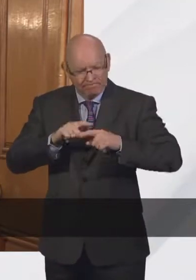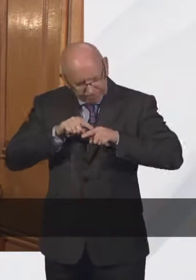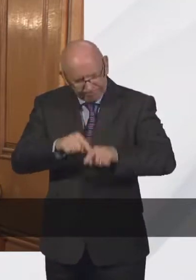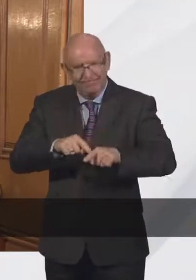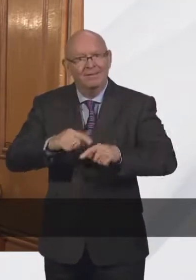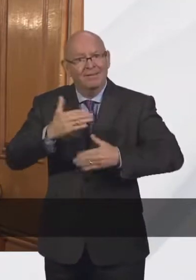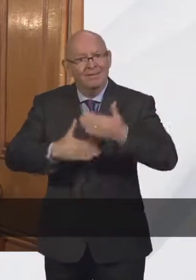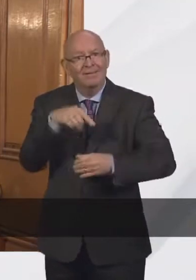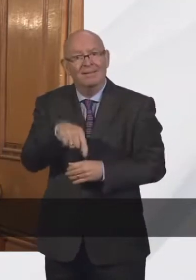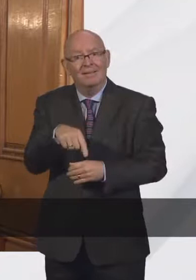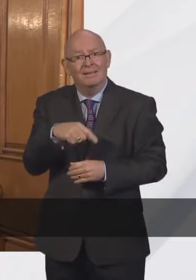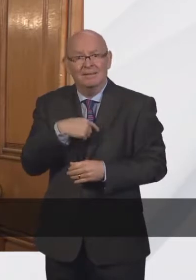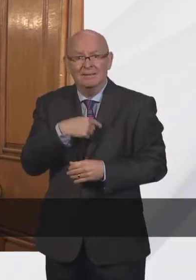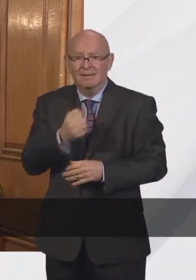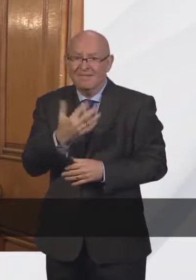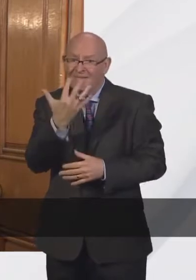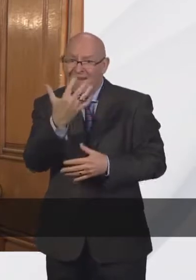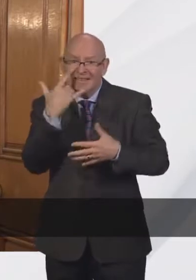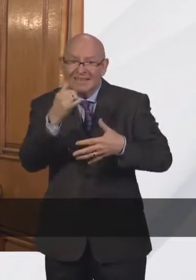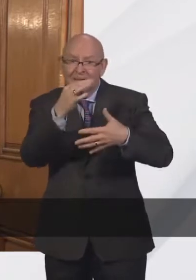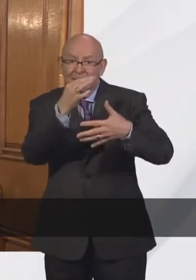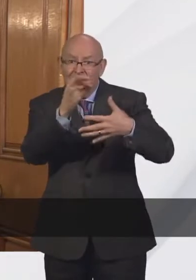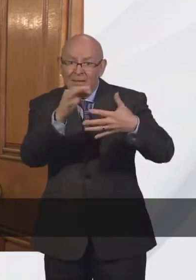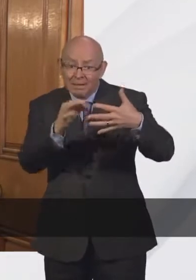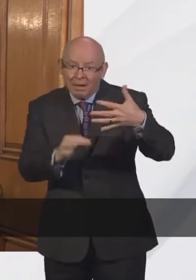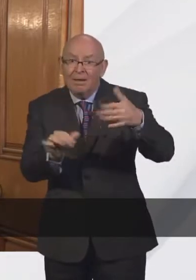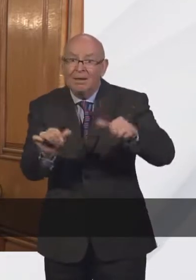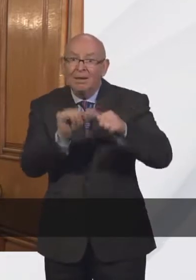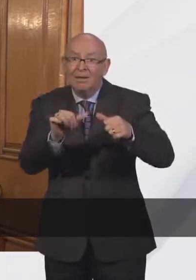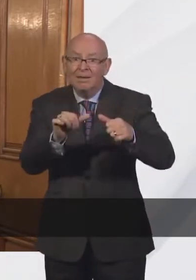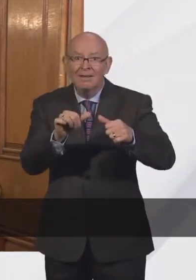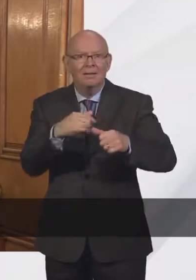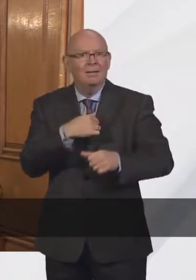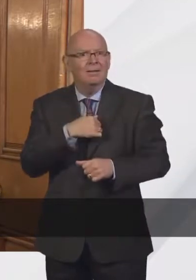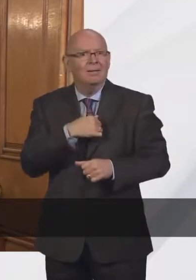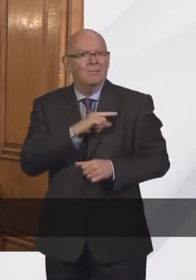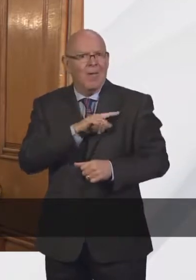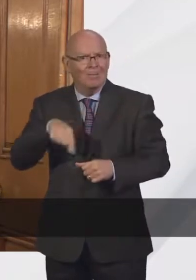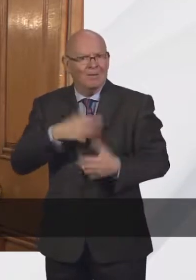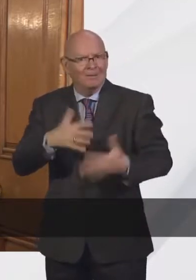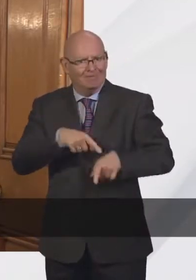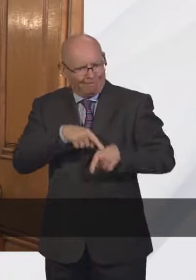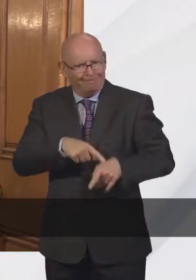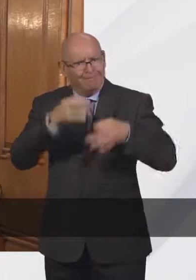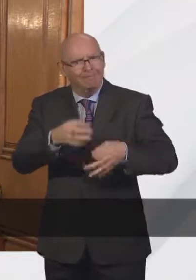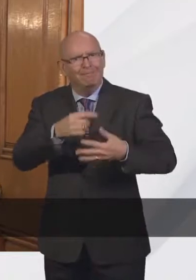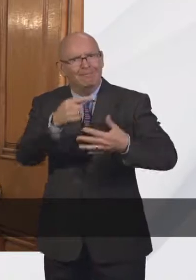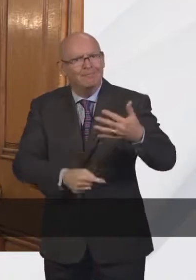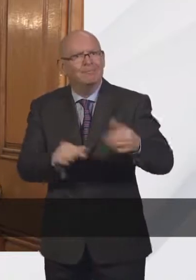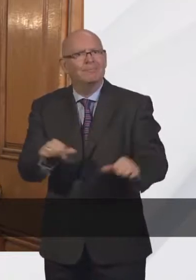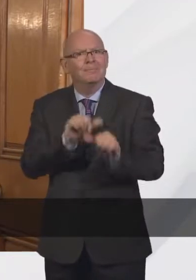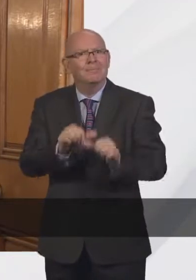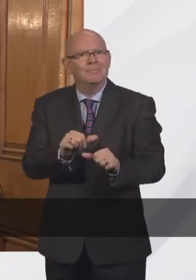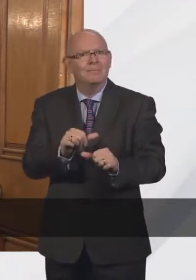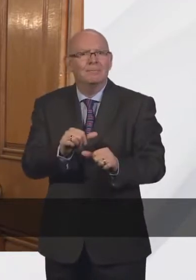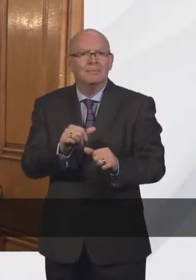humour and common sense. Of course, the fight is far from over. This is a nasty virus still